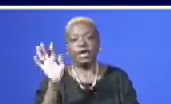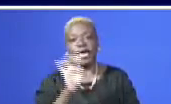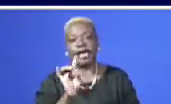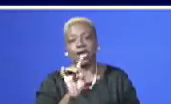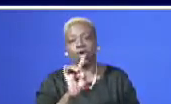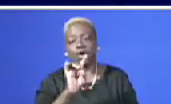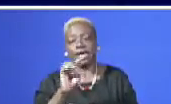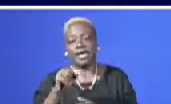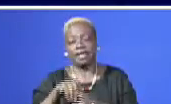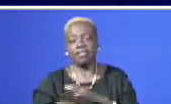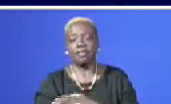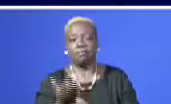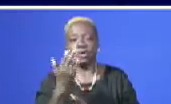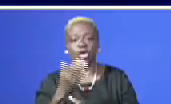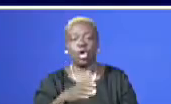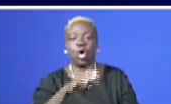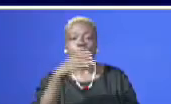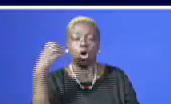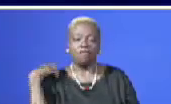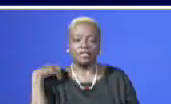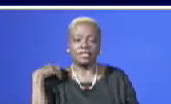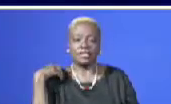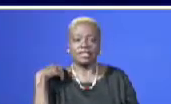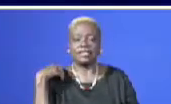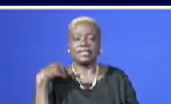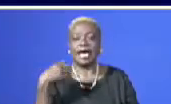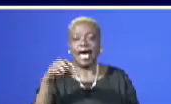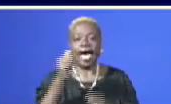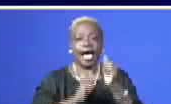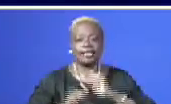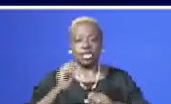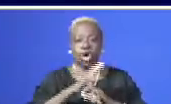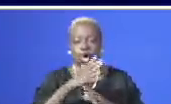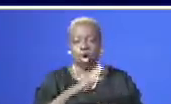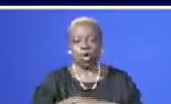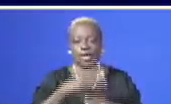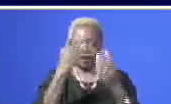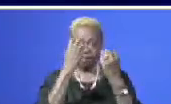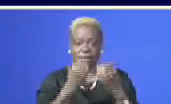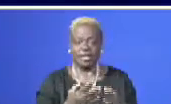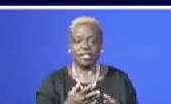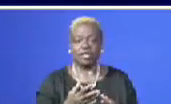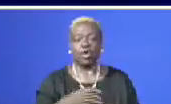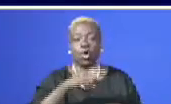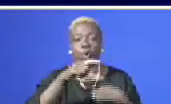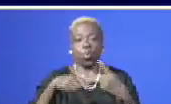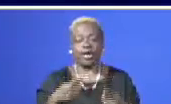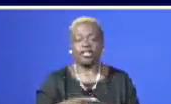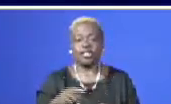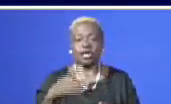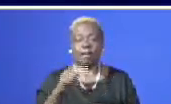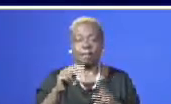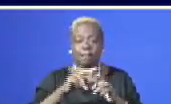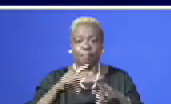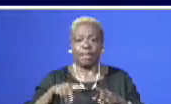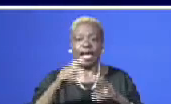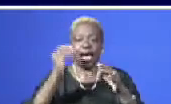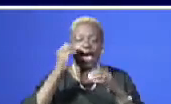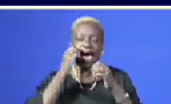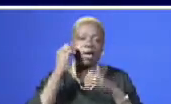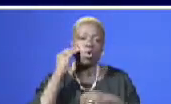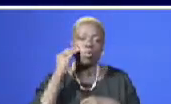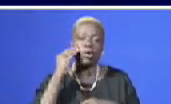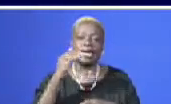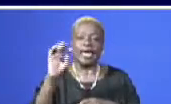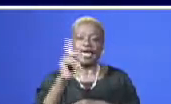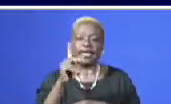a.m., officers from the Operation Unit acting on information went to a residence on Kendall Avenue, where they executed a search